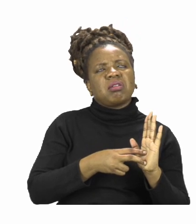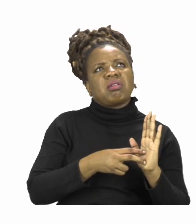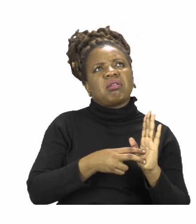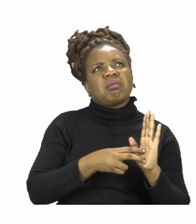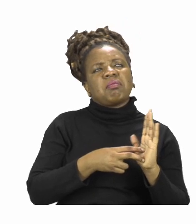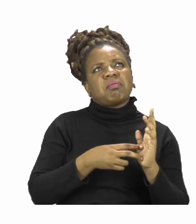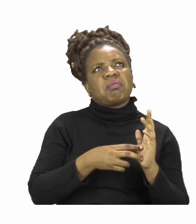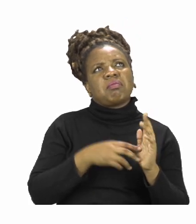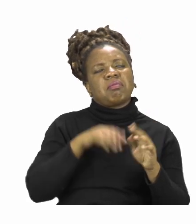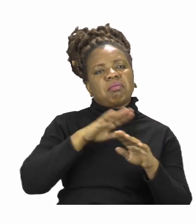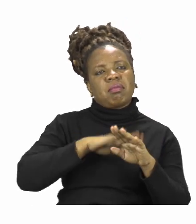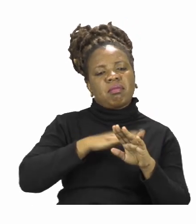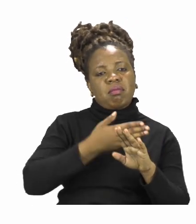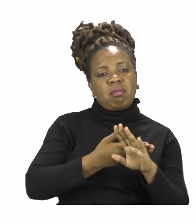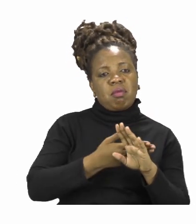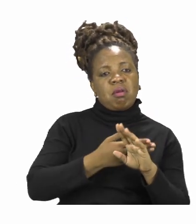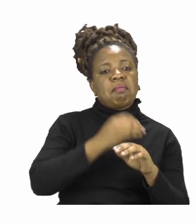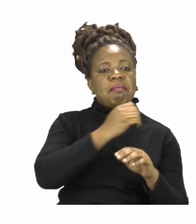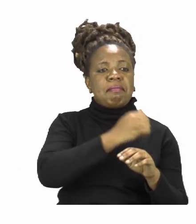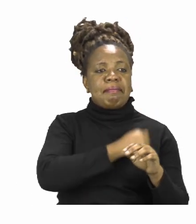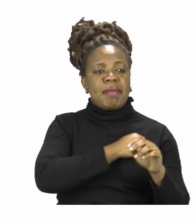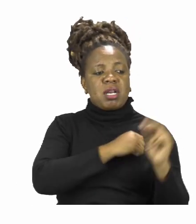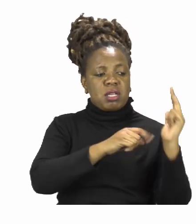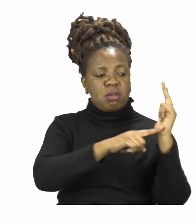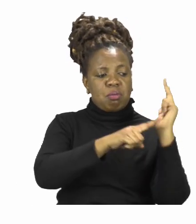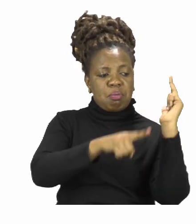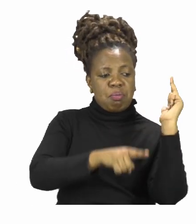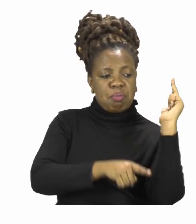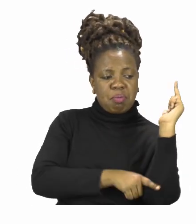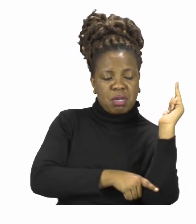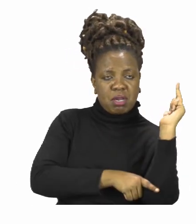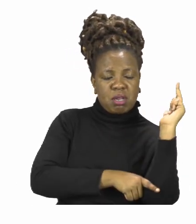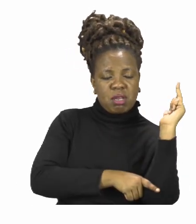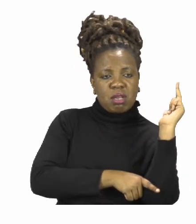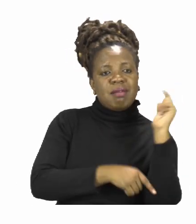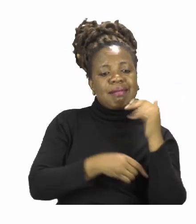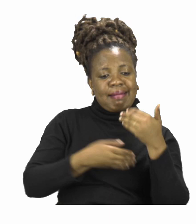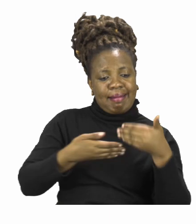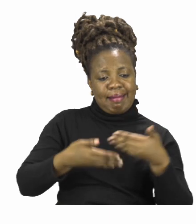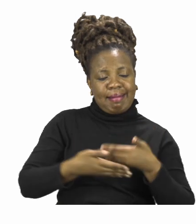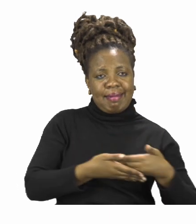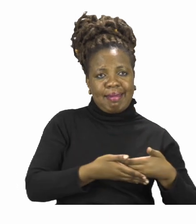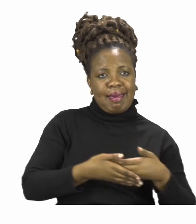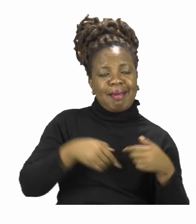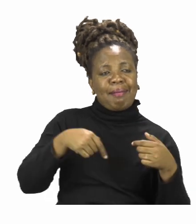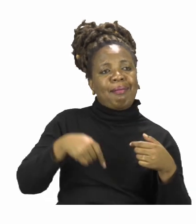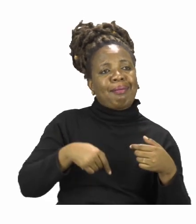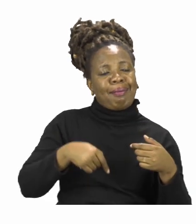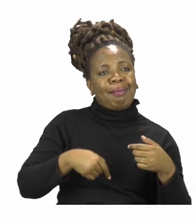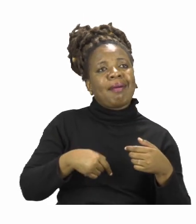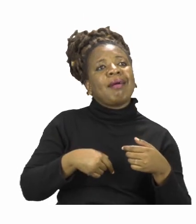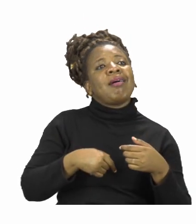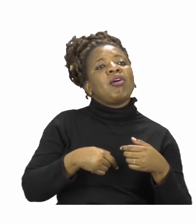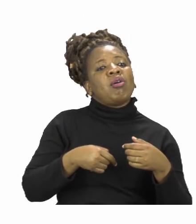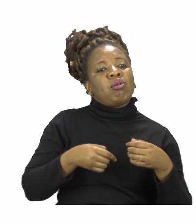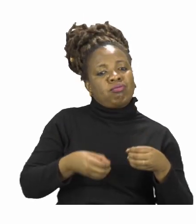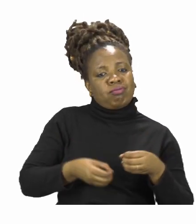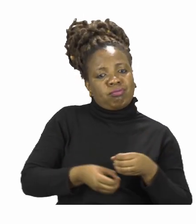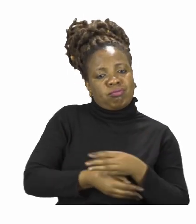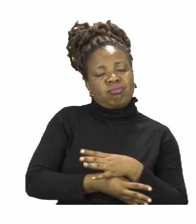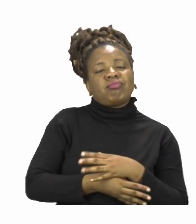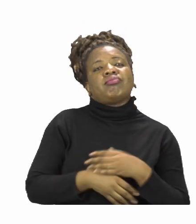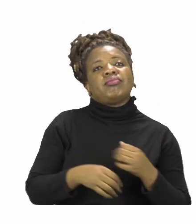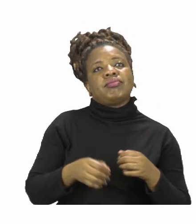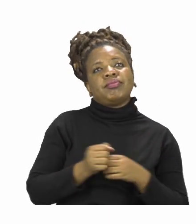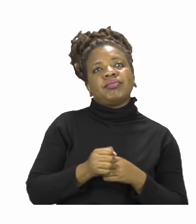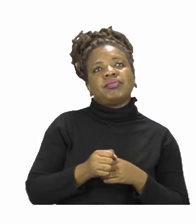it can be from mother to child. So now that we have discussed our vocabulary words which were